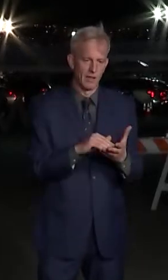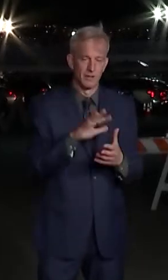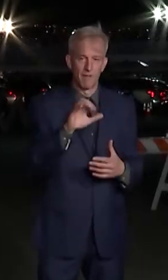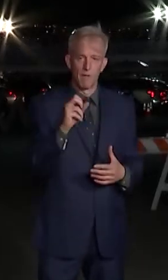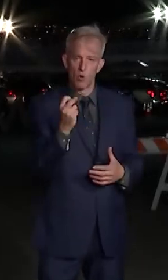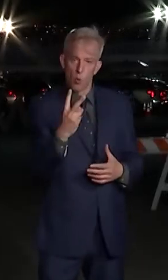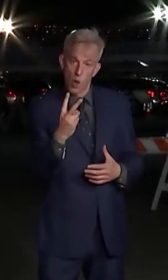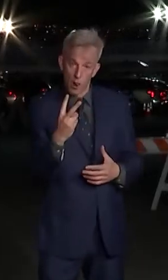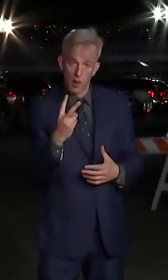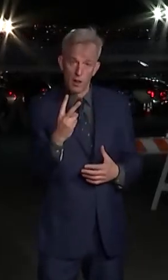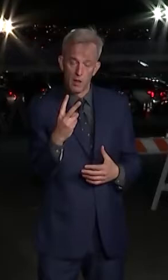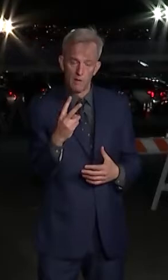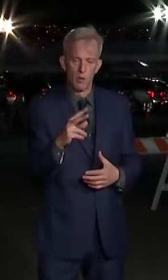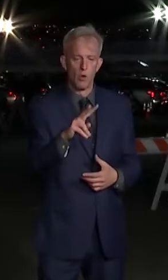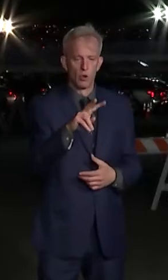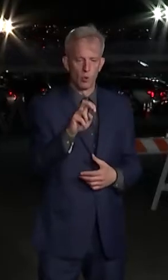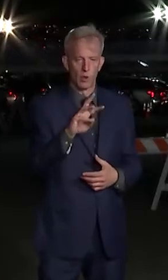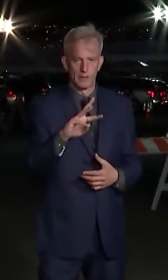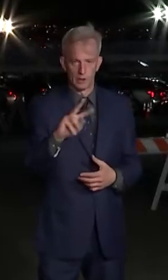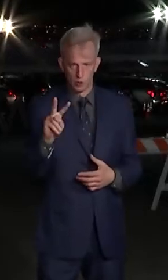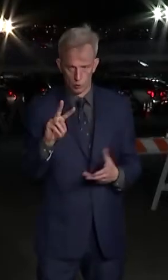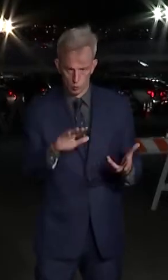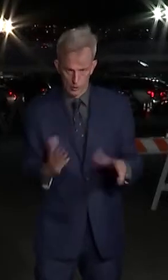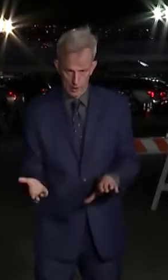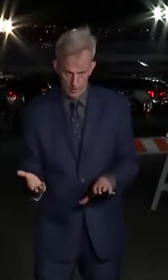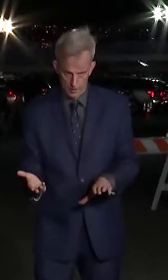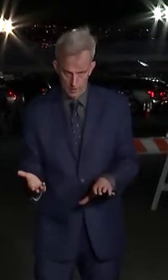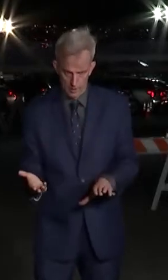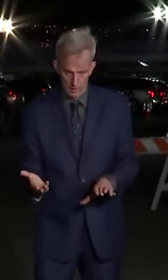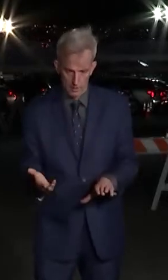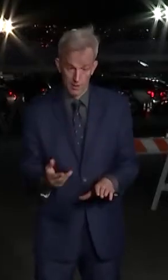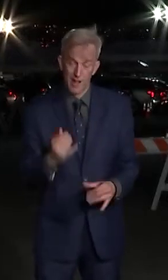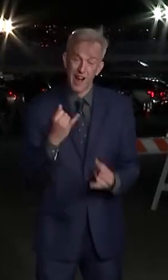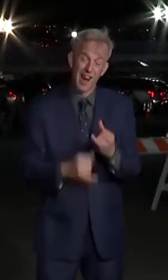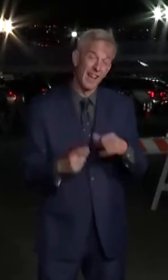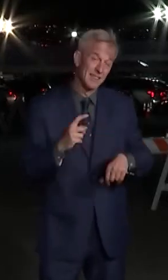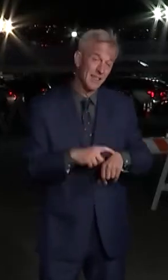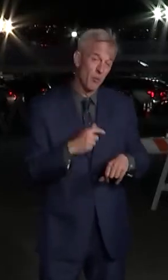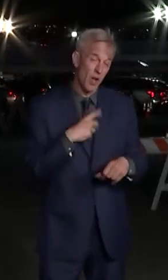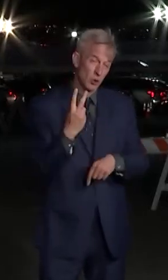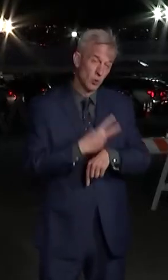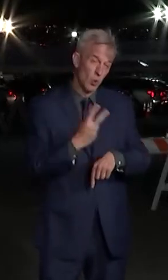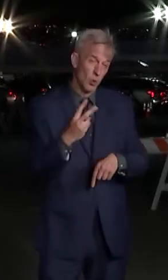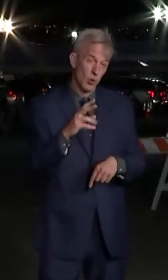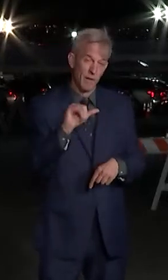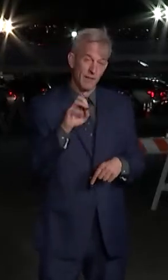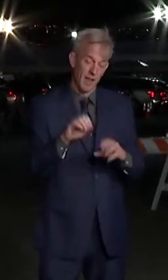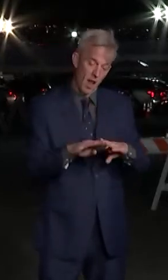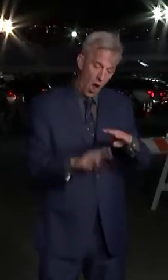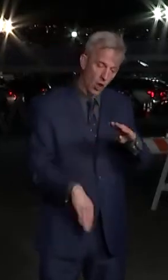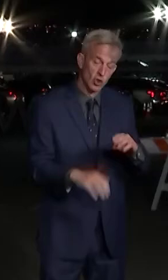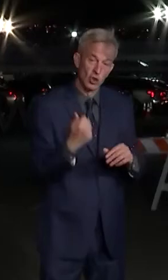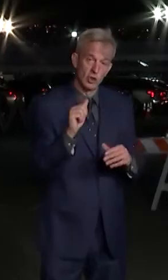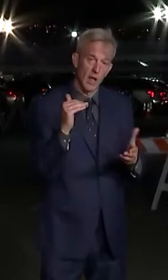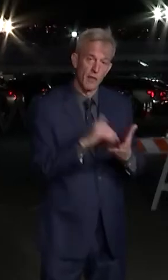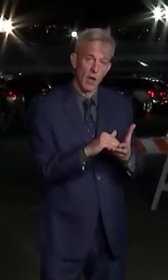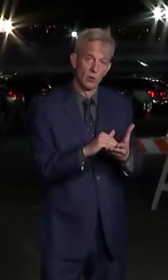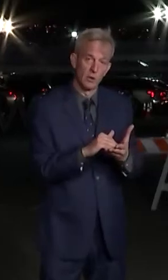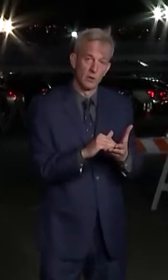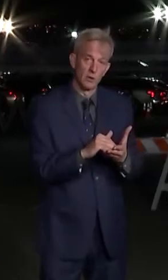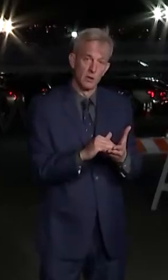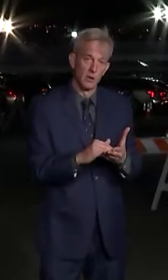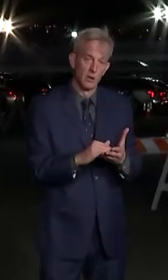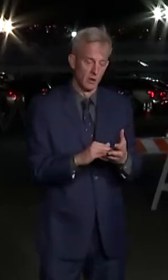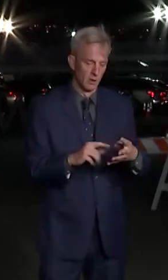cases, 262 deaths. The last time we had 2 days of cases under 10,000 was in the